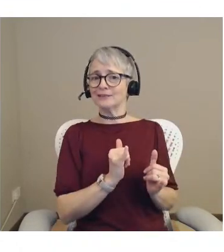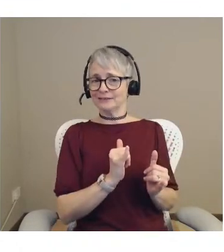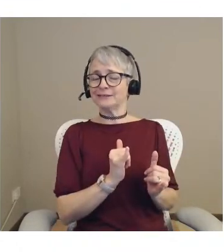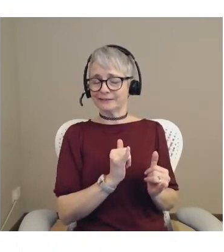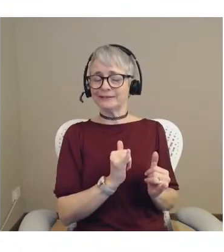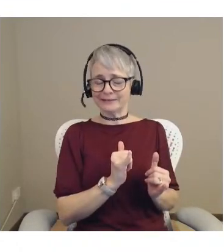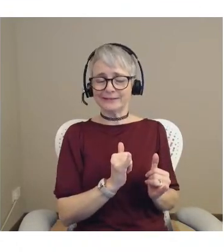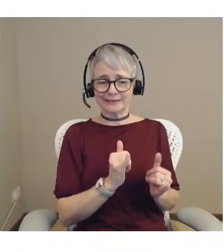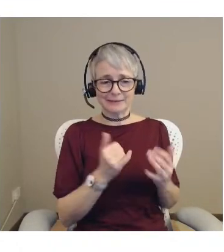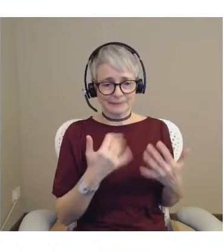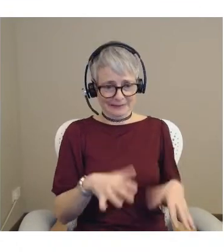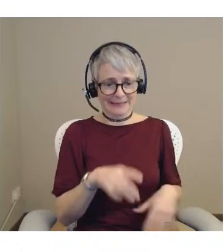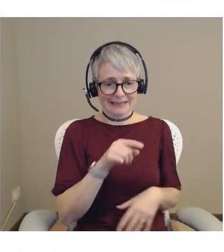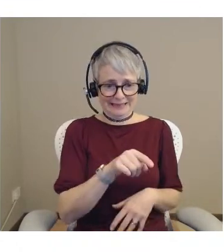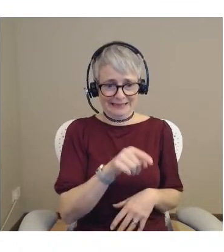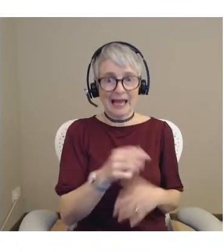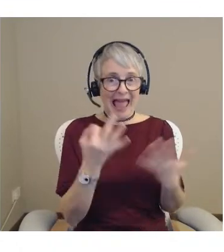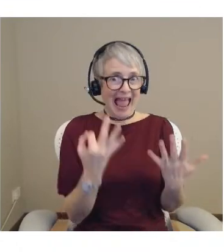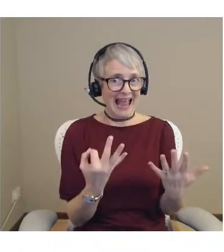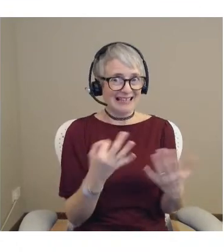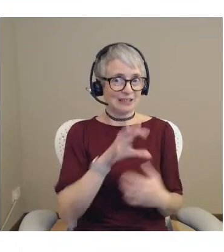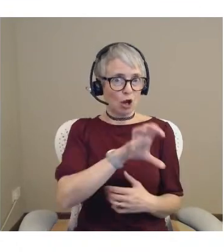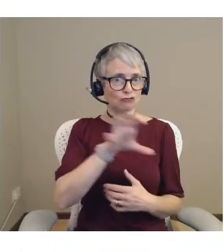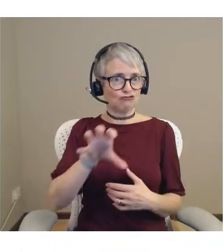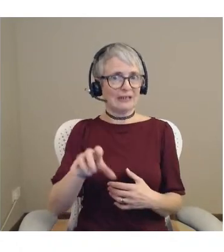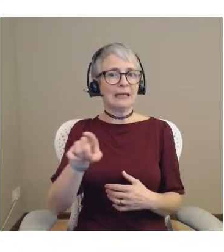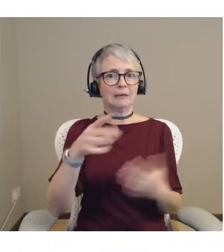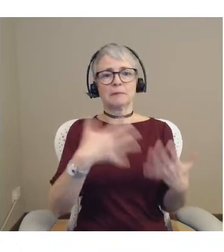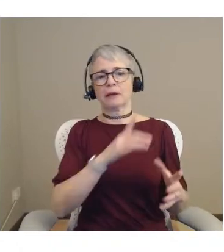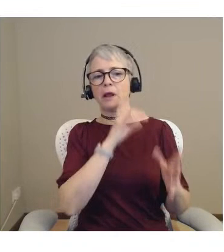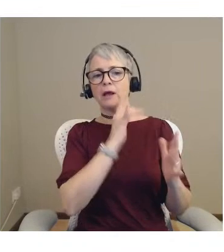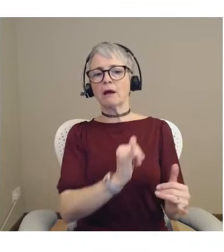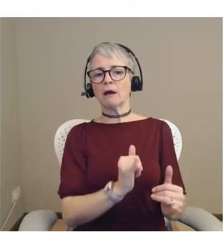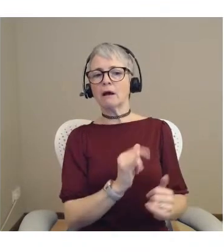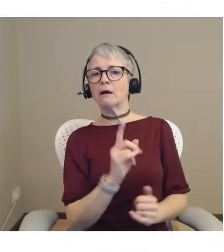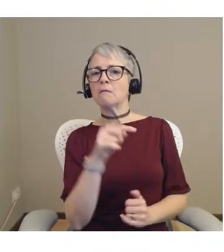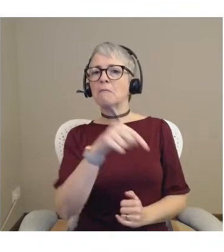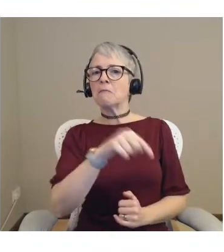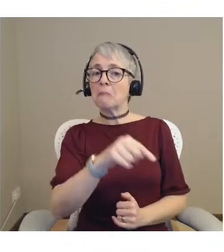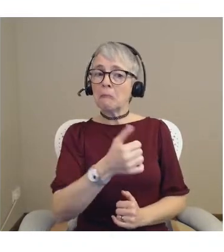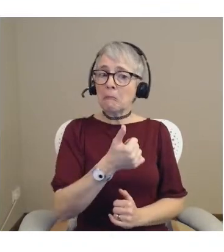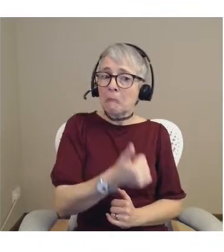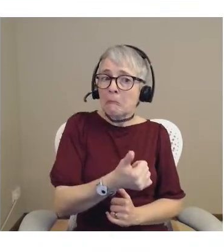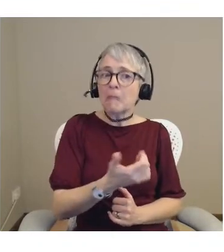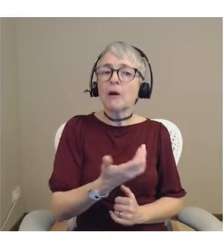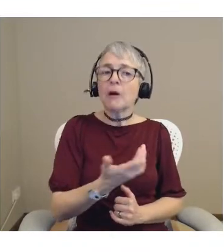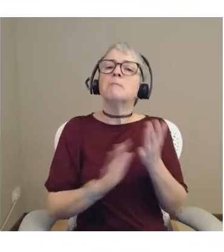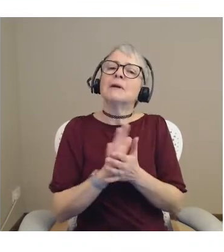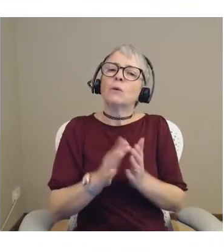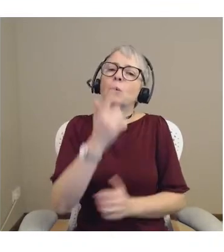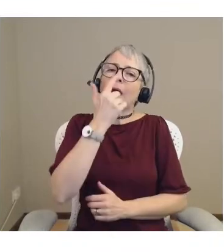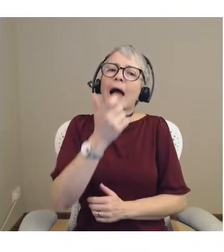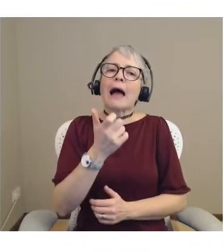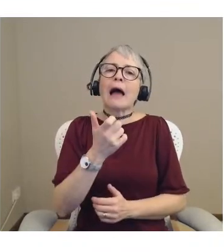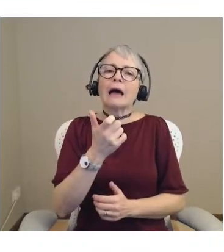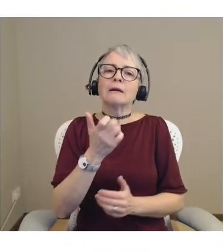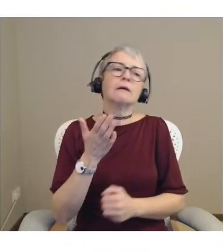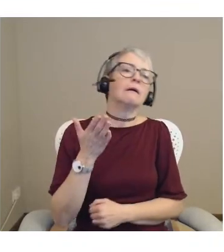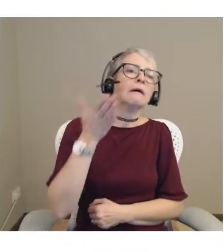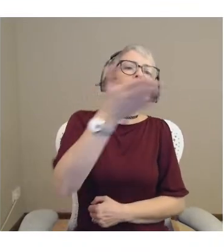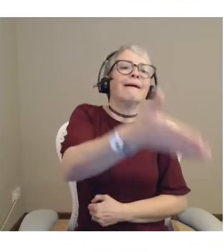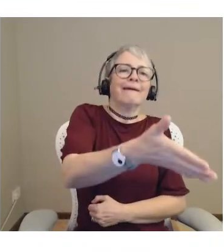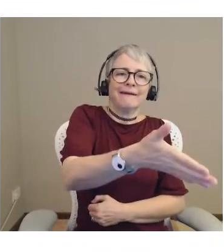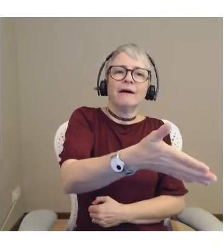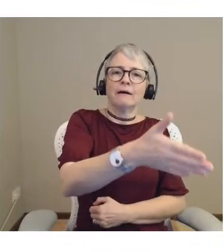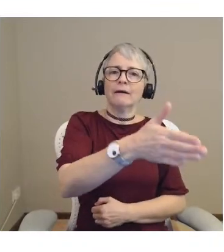it in 8 countries, in which by which you can travel to these countries without